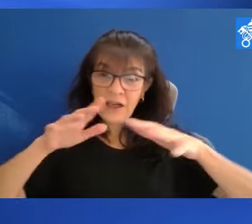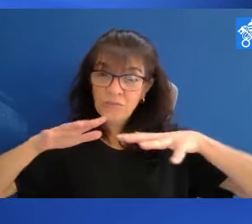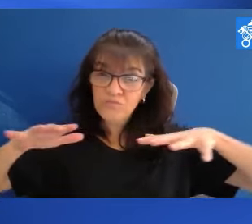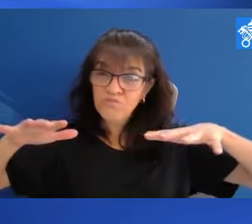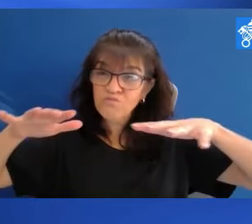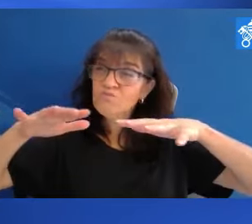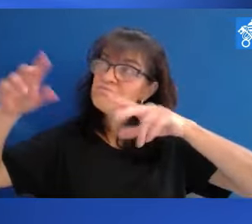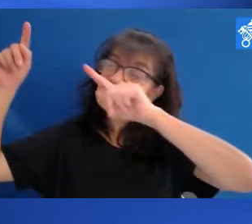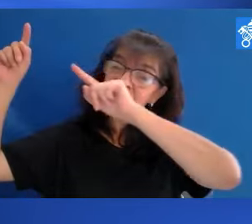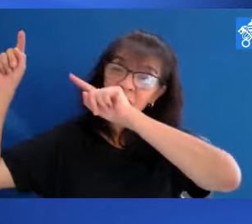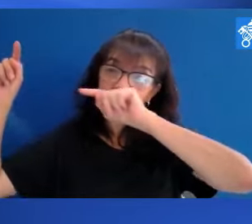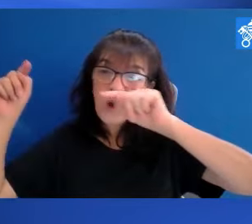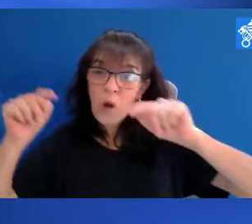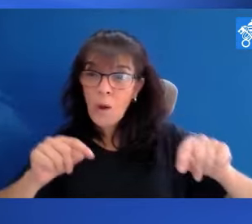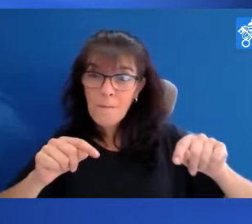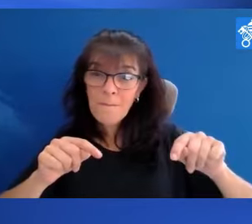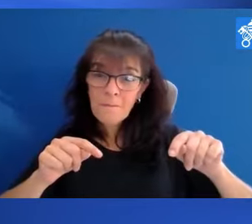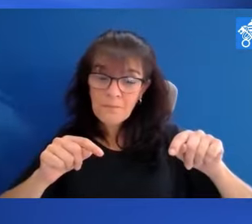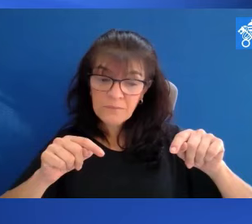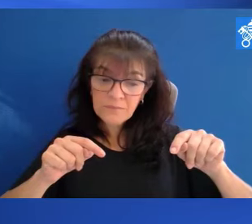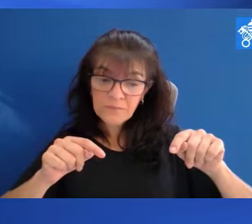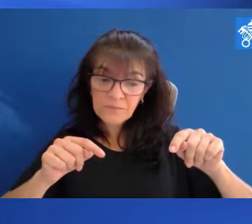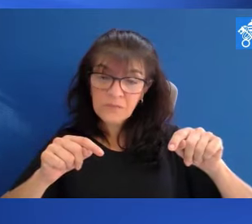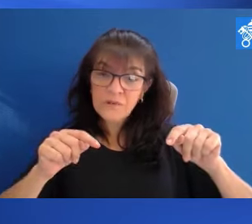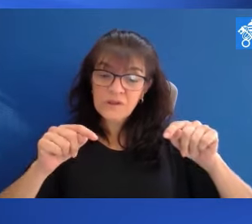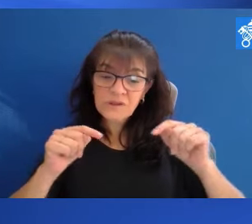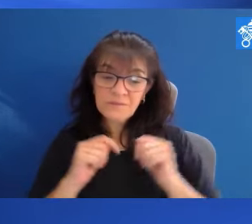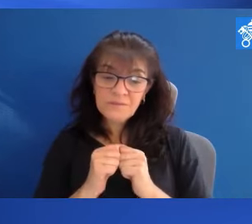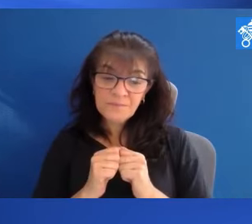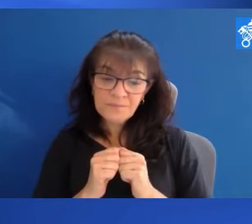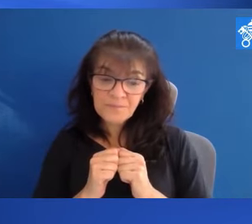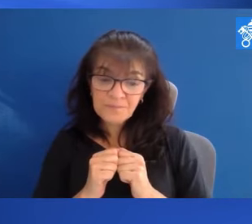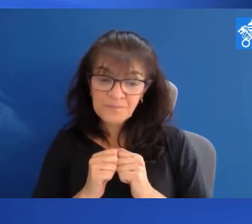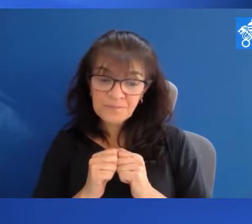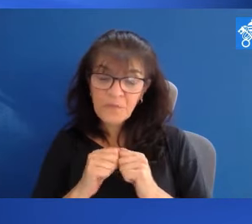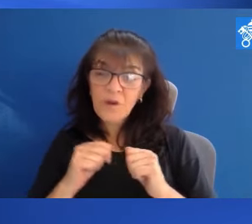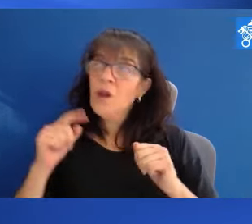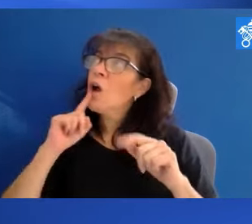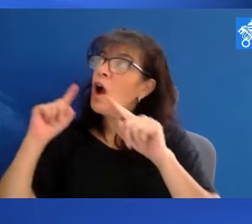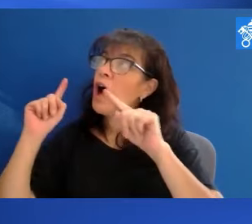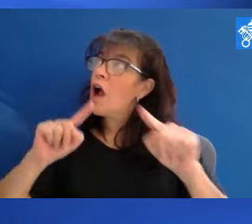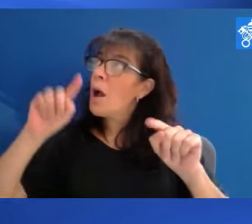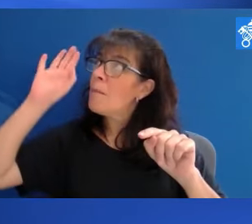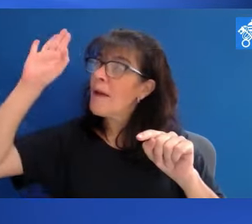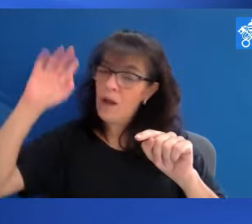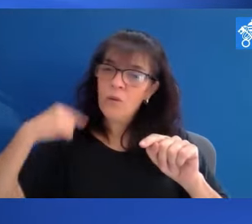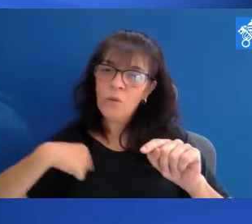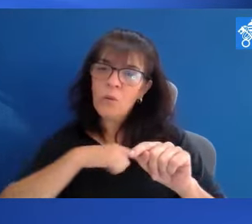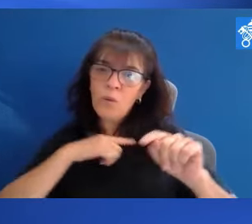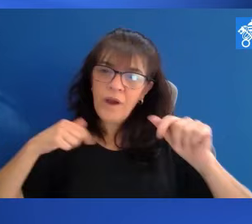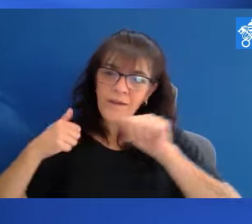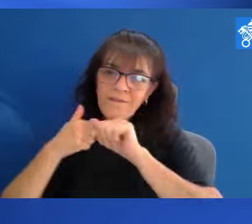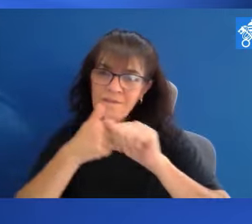adveniat regnum tuum, fiat voluntas tua, sicut